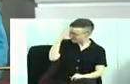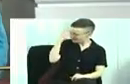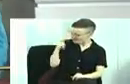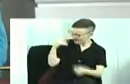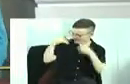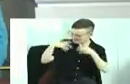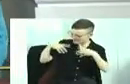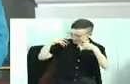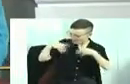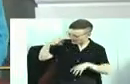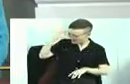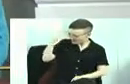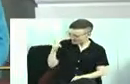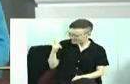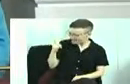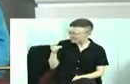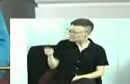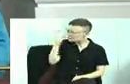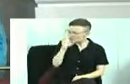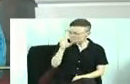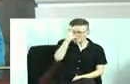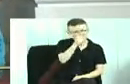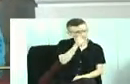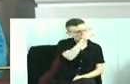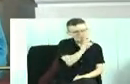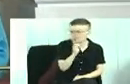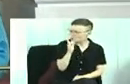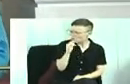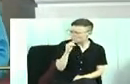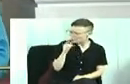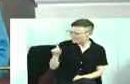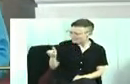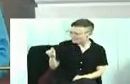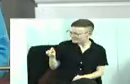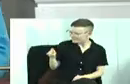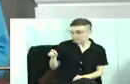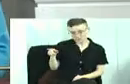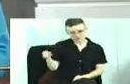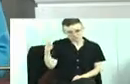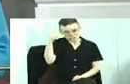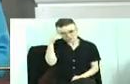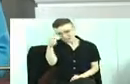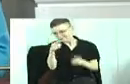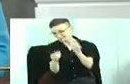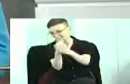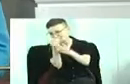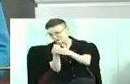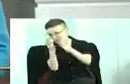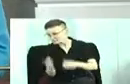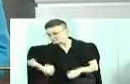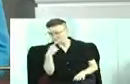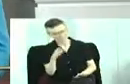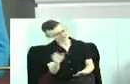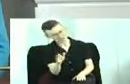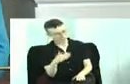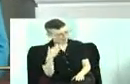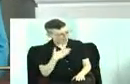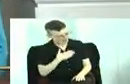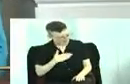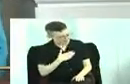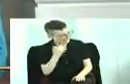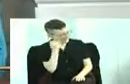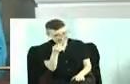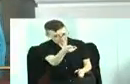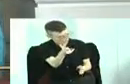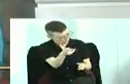weeping? For whom are you looking?" She supposed it was the gardener, so she said, "Please, if you're the